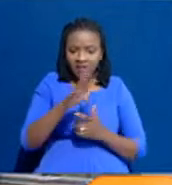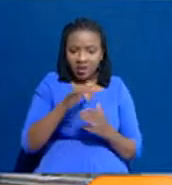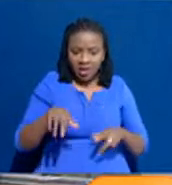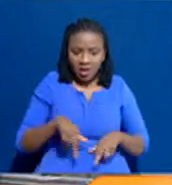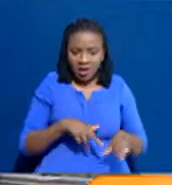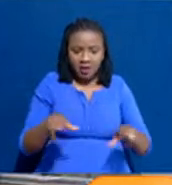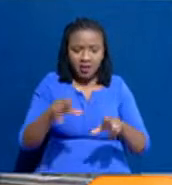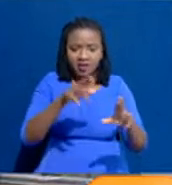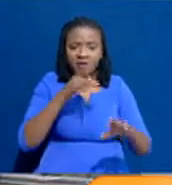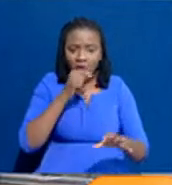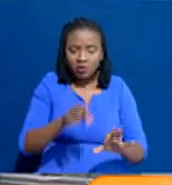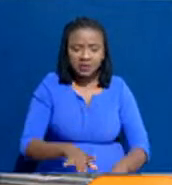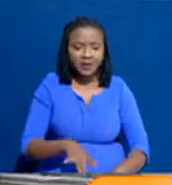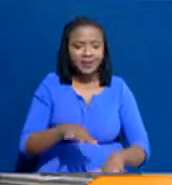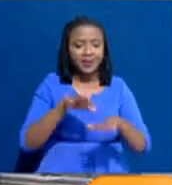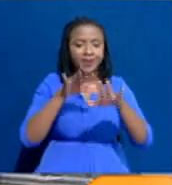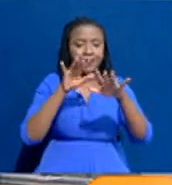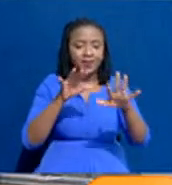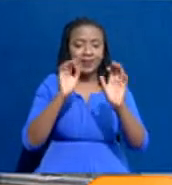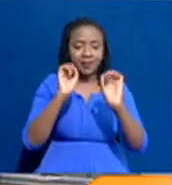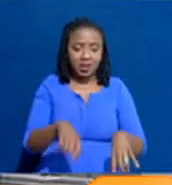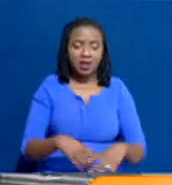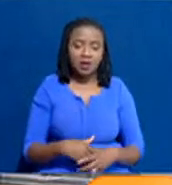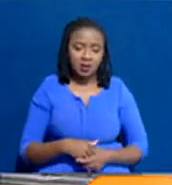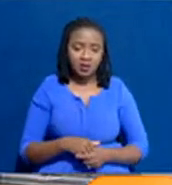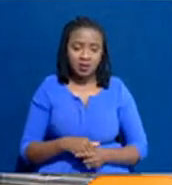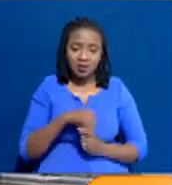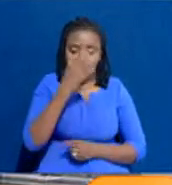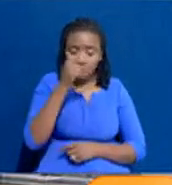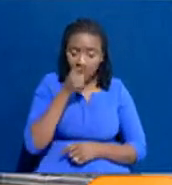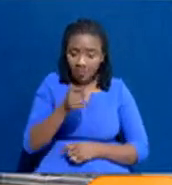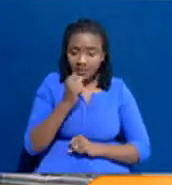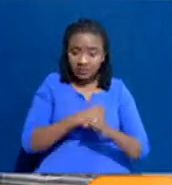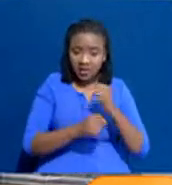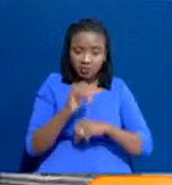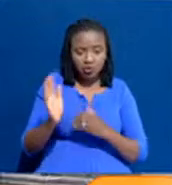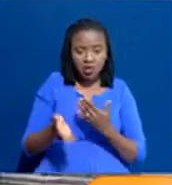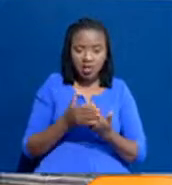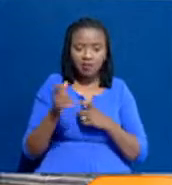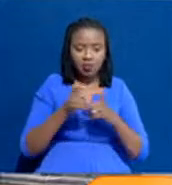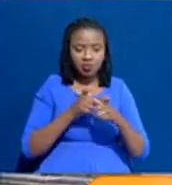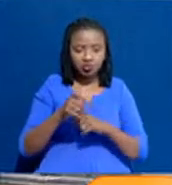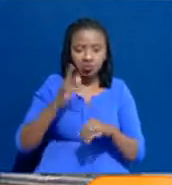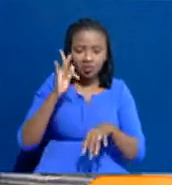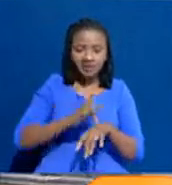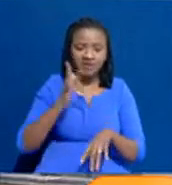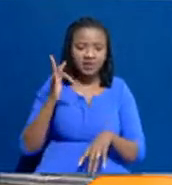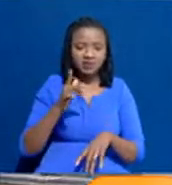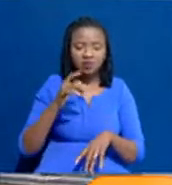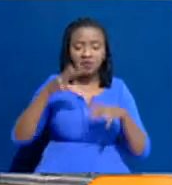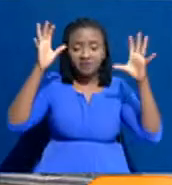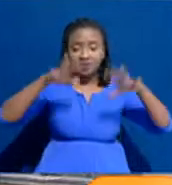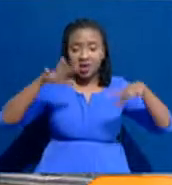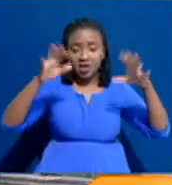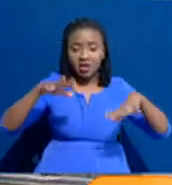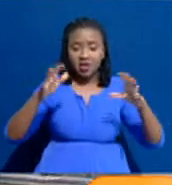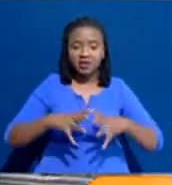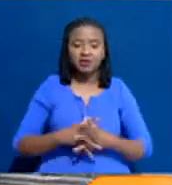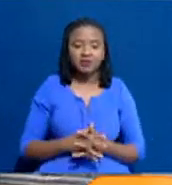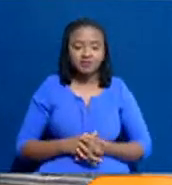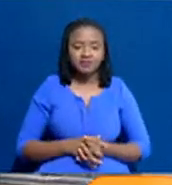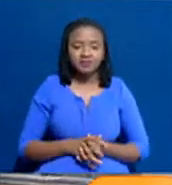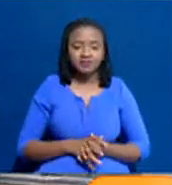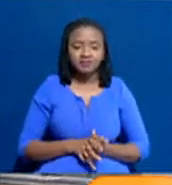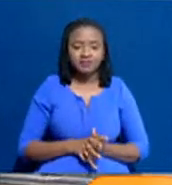Budalangi in early action protocols that will help them mitigate the effects of the floods during the anticipated heavy rains.